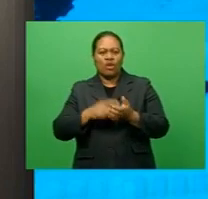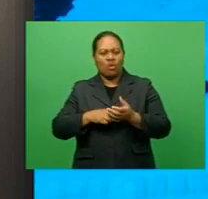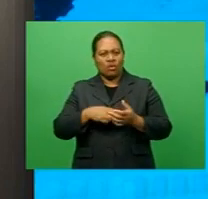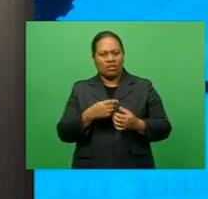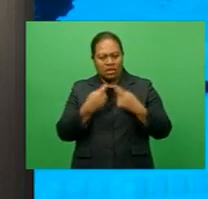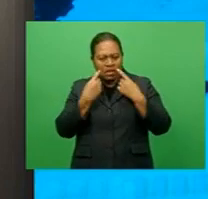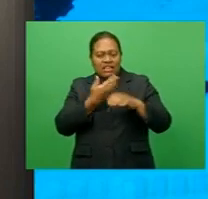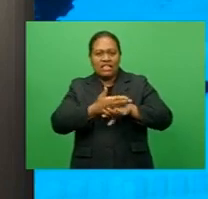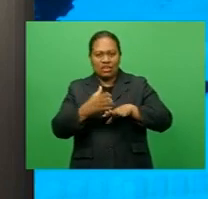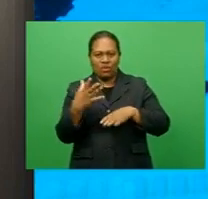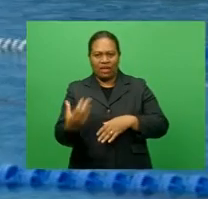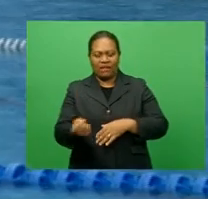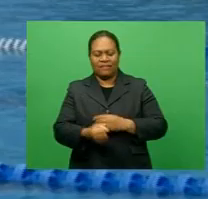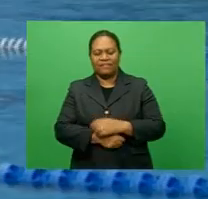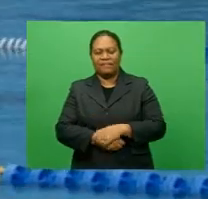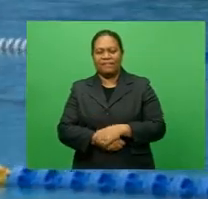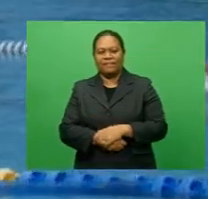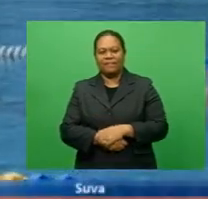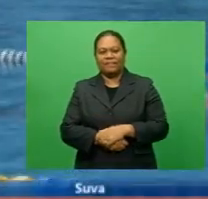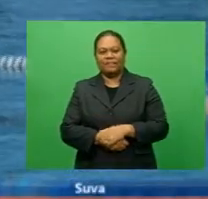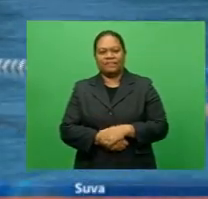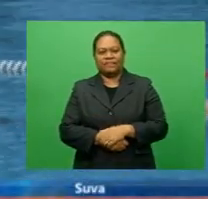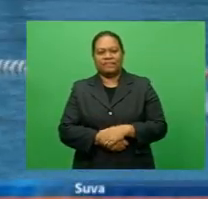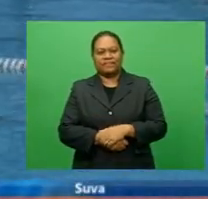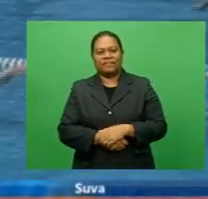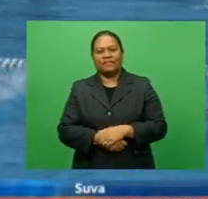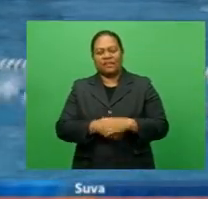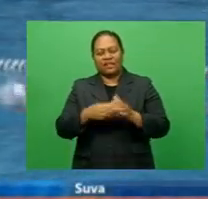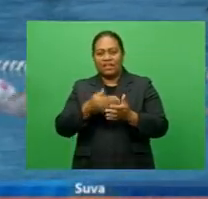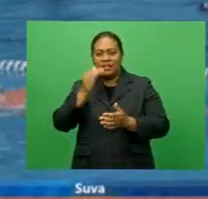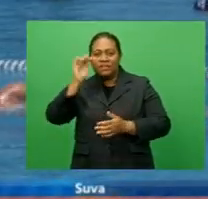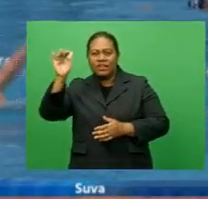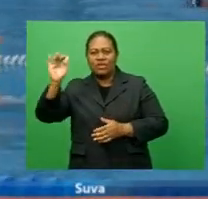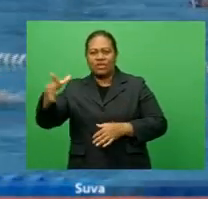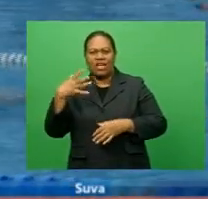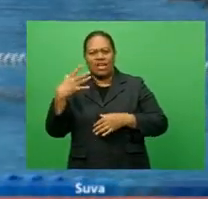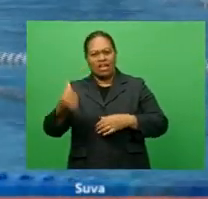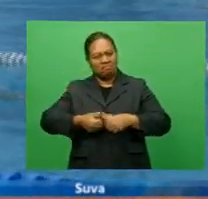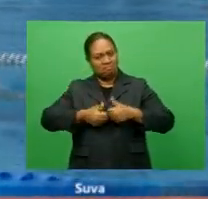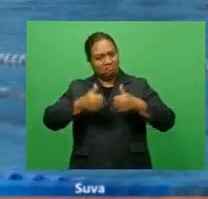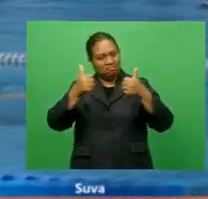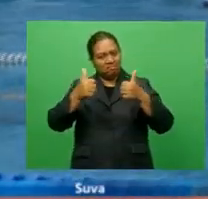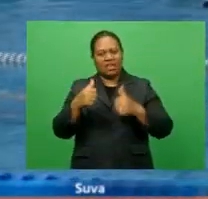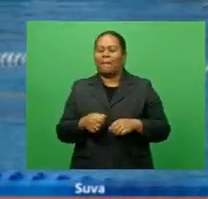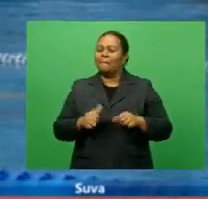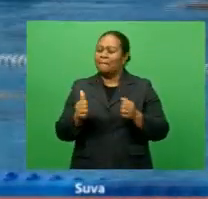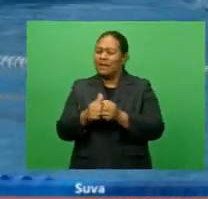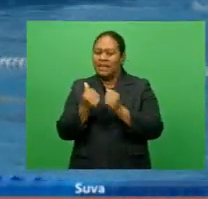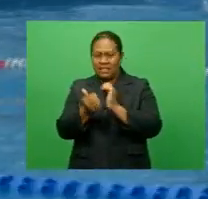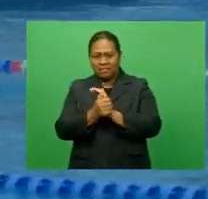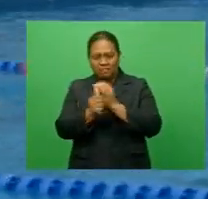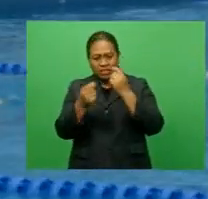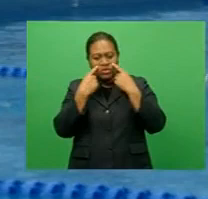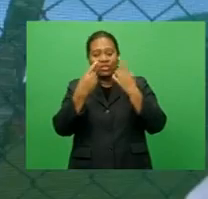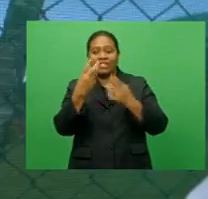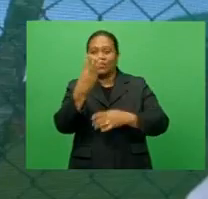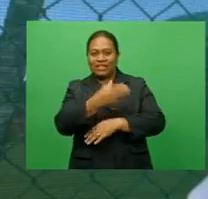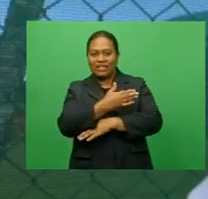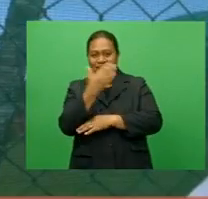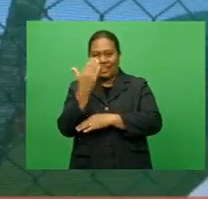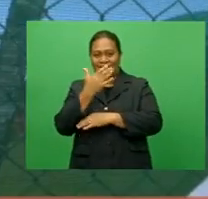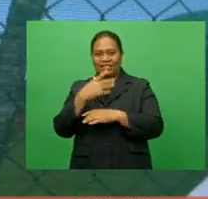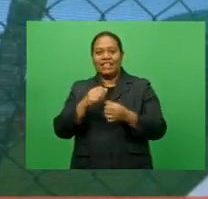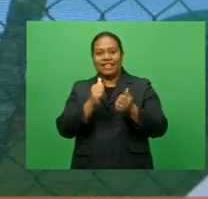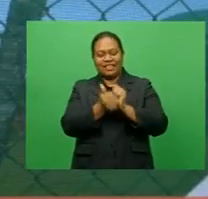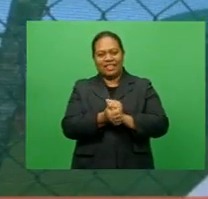Matarakula reports. The future looks bright for Fiji swimming, with a number of talents displayed during the three-day event. A lot